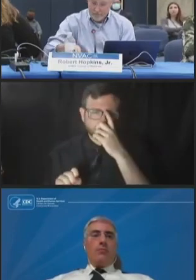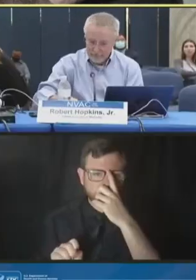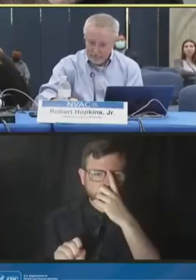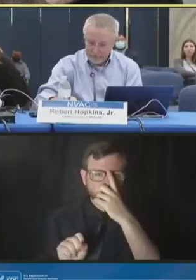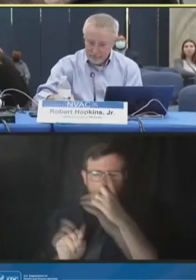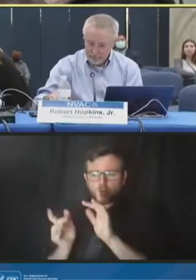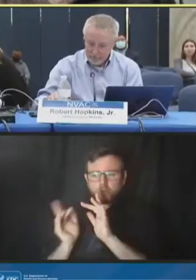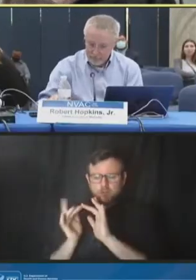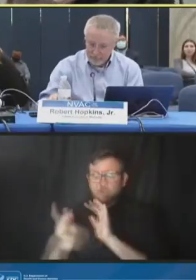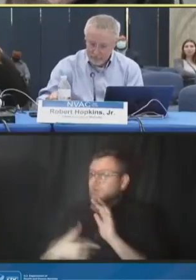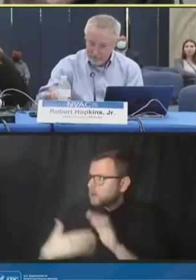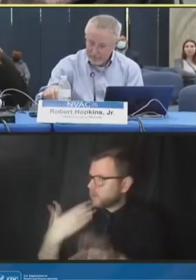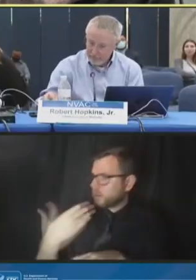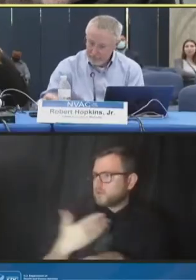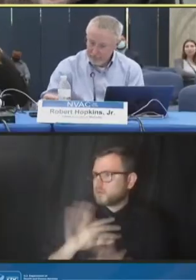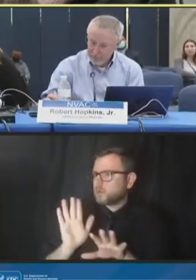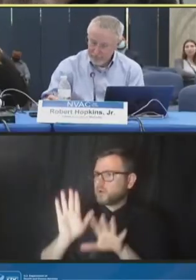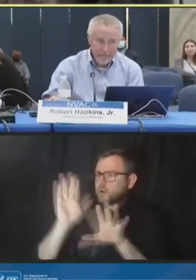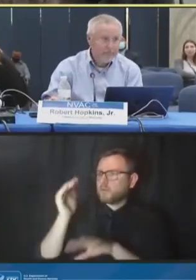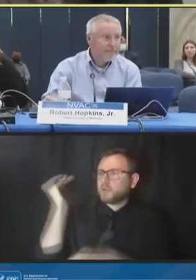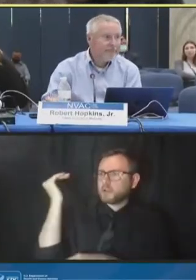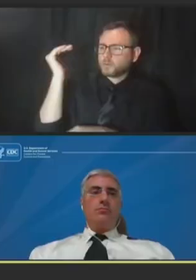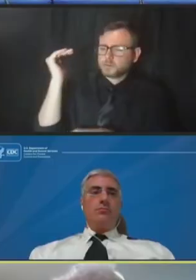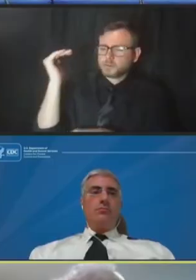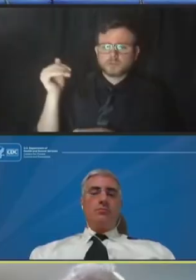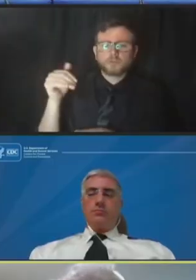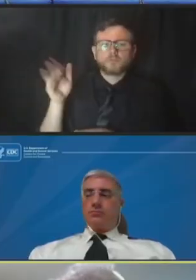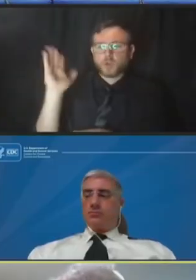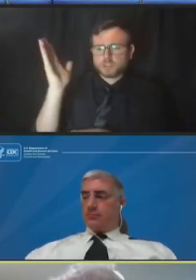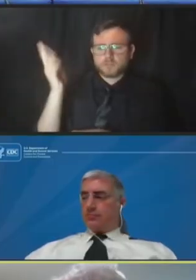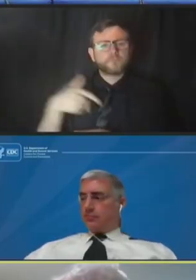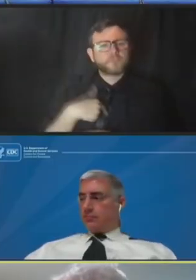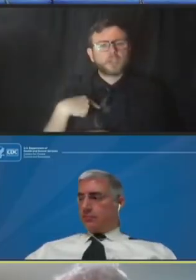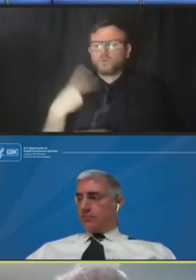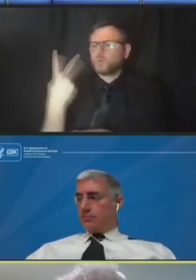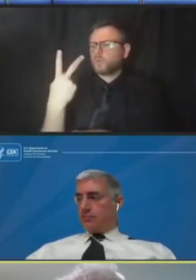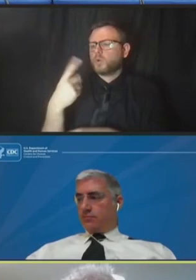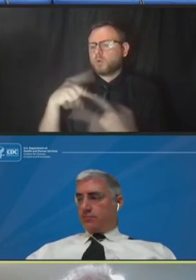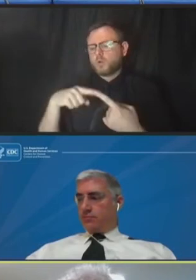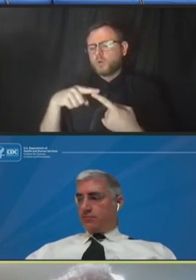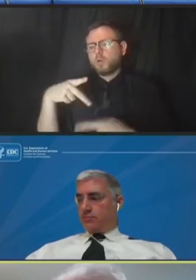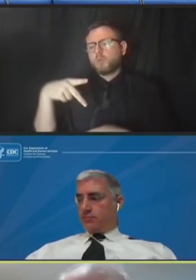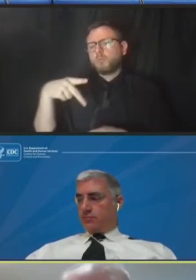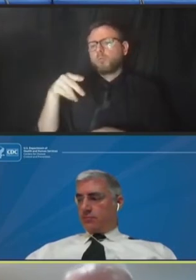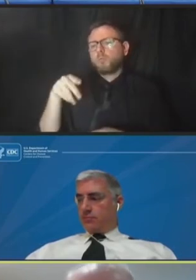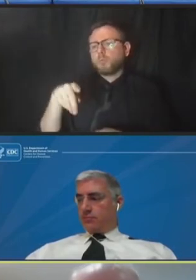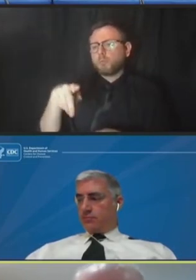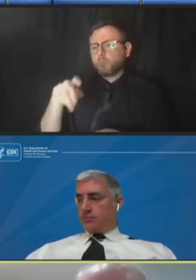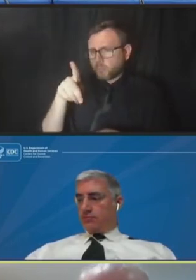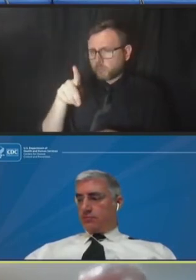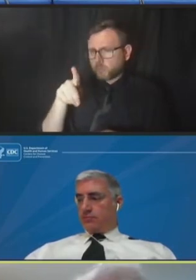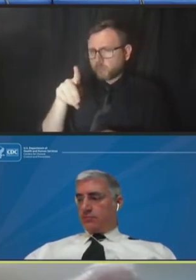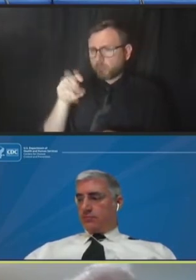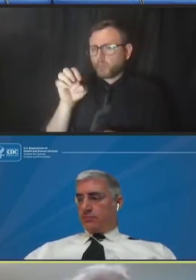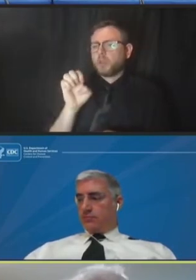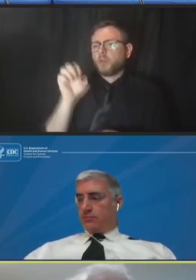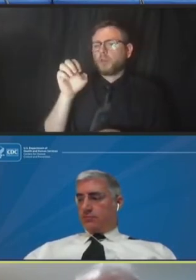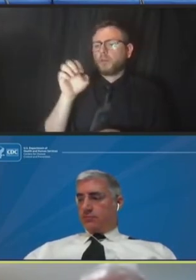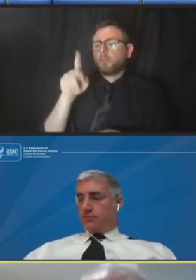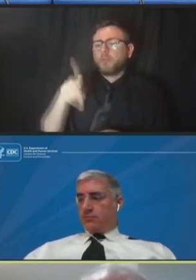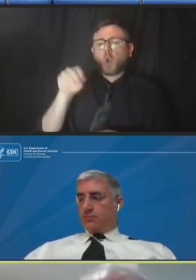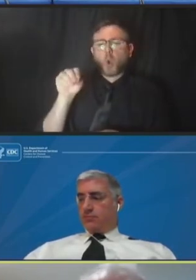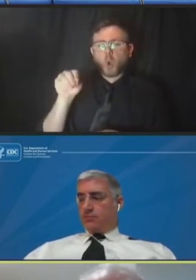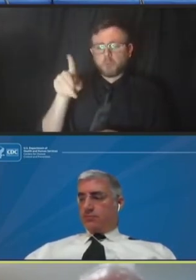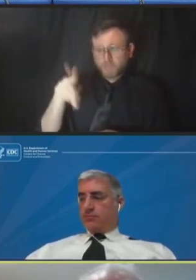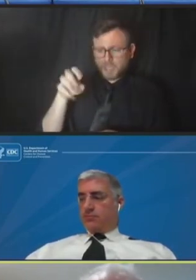good presentation. I had 2 questions. One is actually about post-exposure prophylaxis, realizing we're still learning about it.